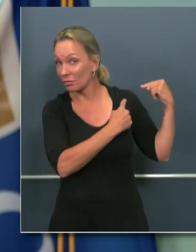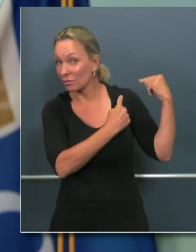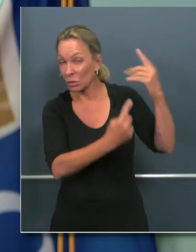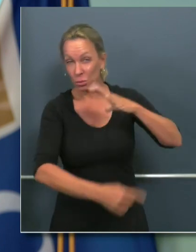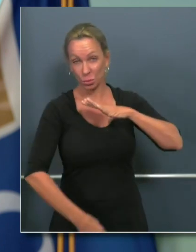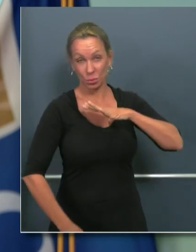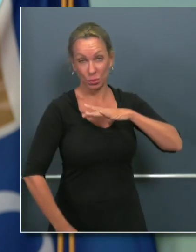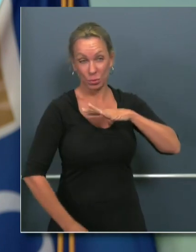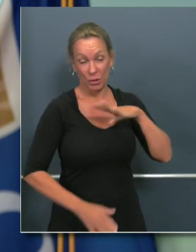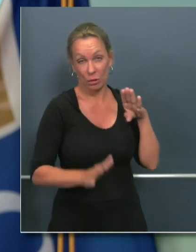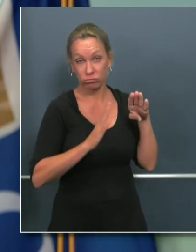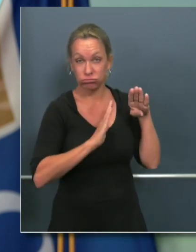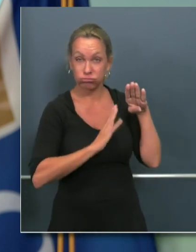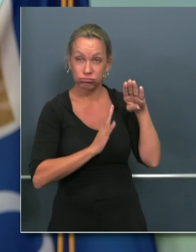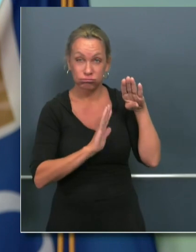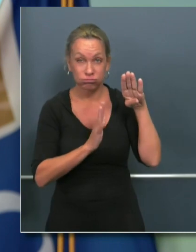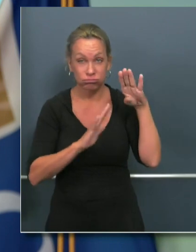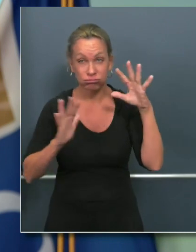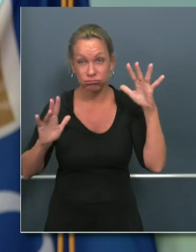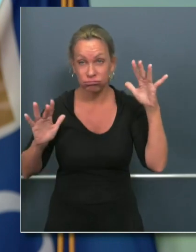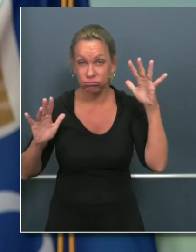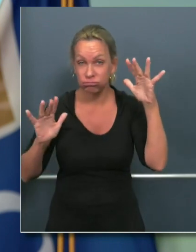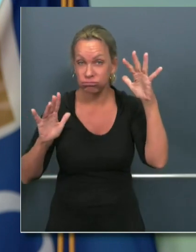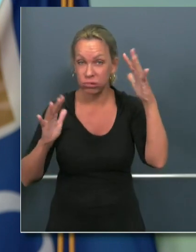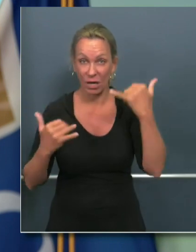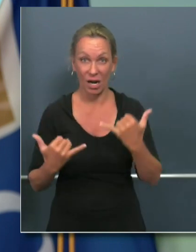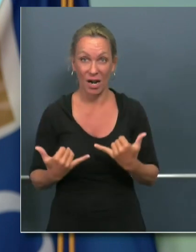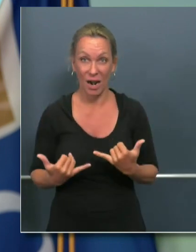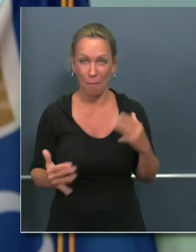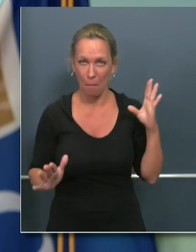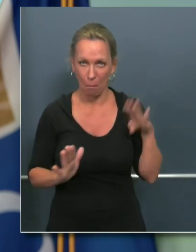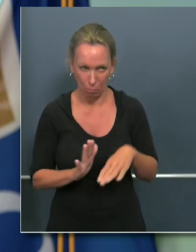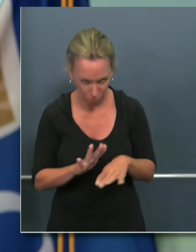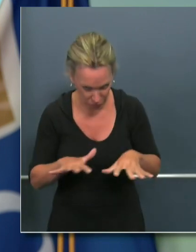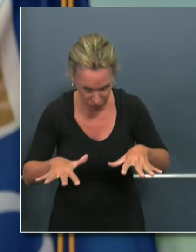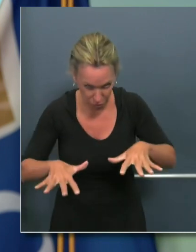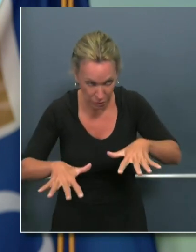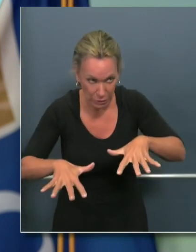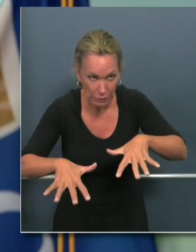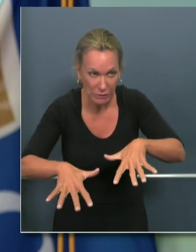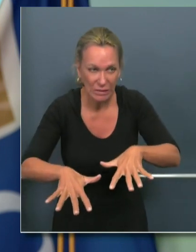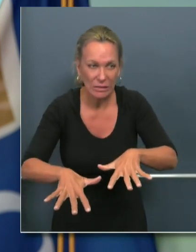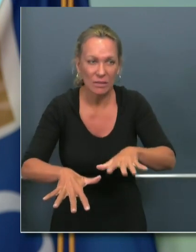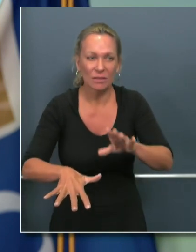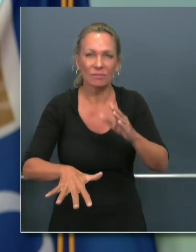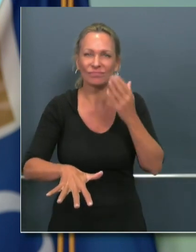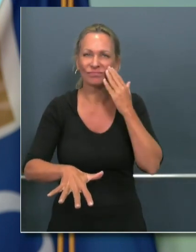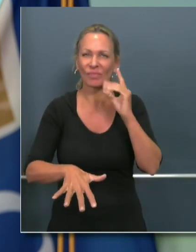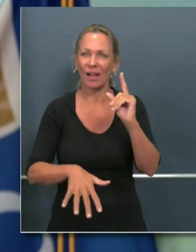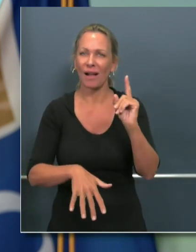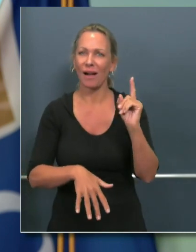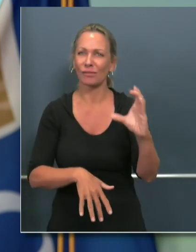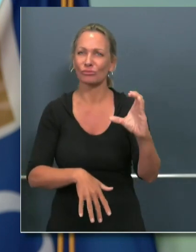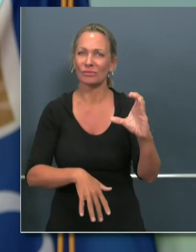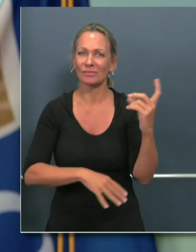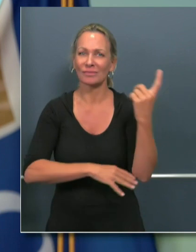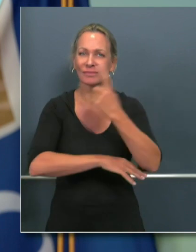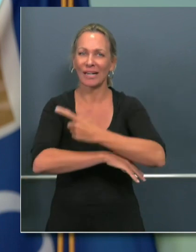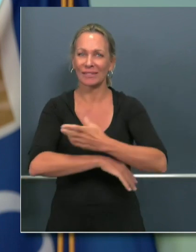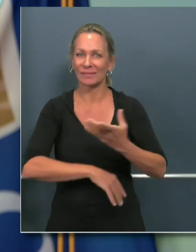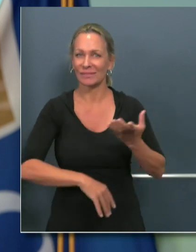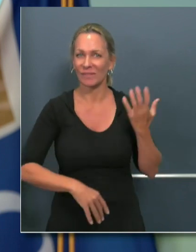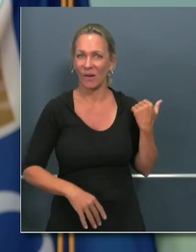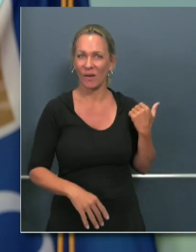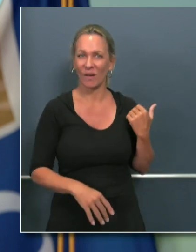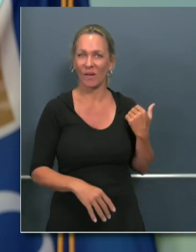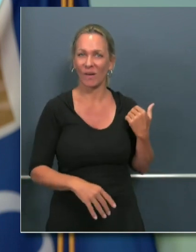experiencing 100-plus days ago record low unemployment, 121, I believe, consecutive months, 119 or 121 consecutive